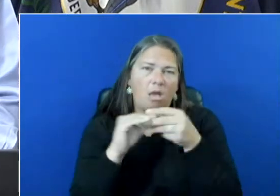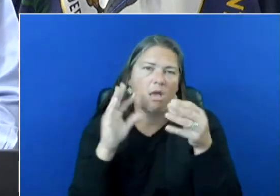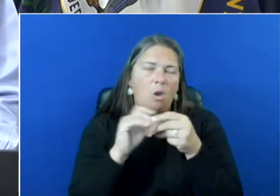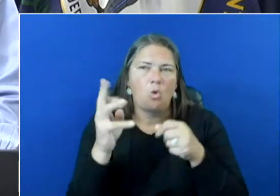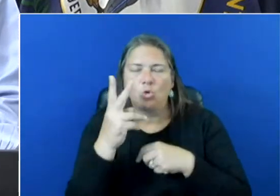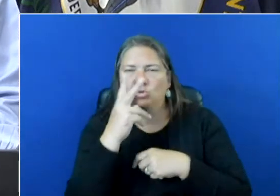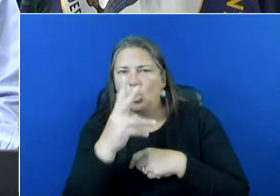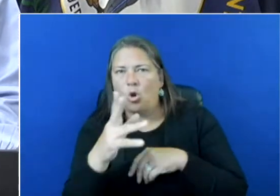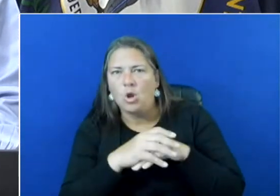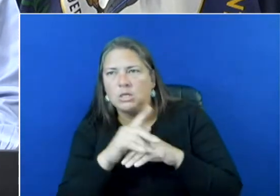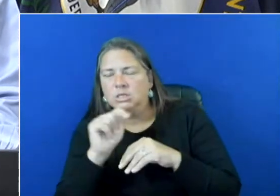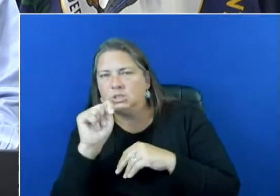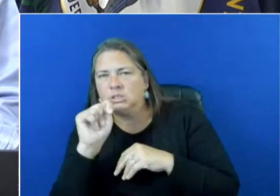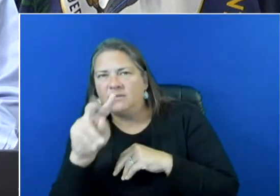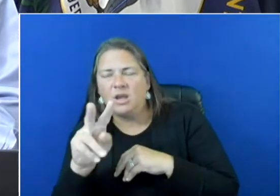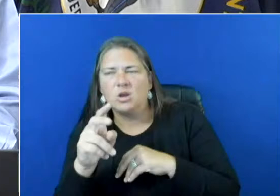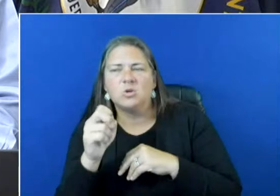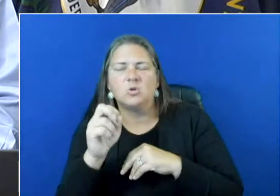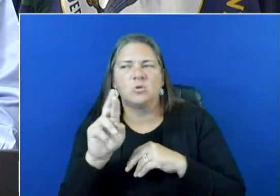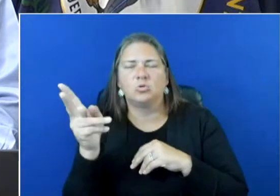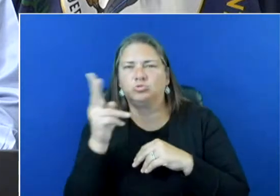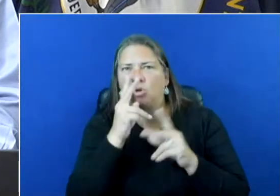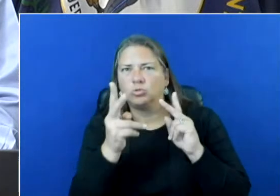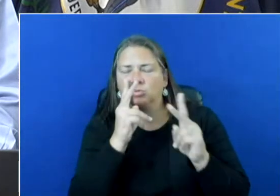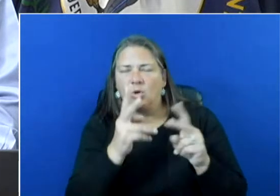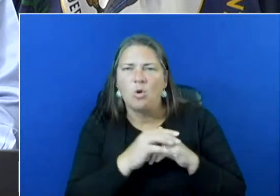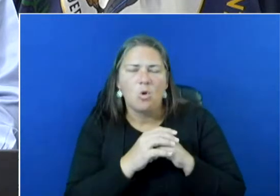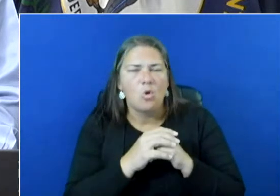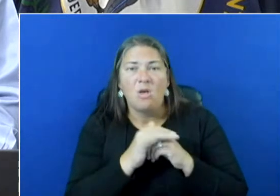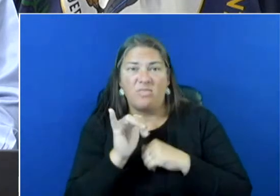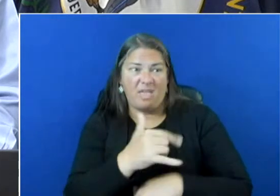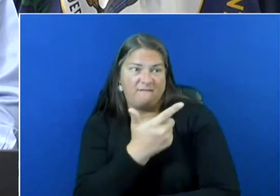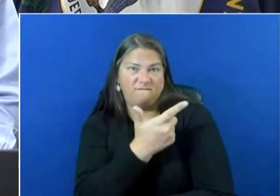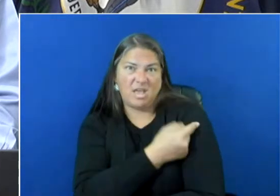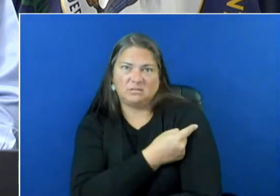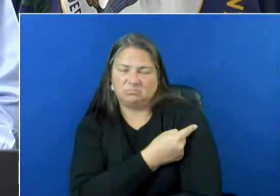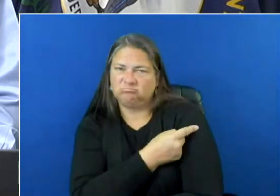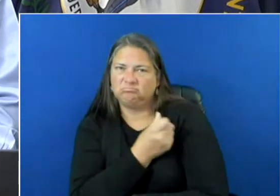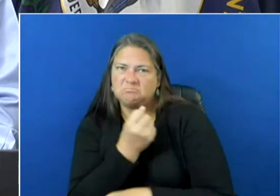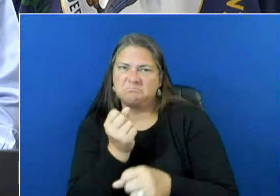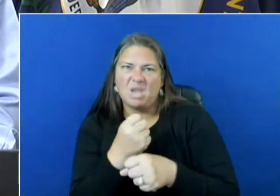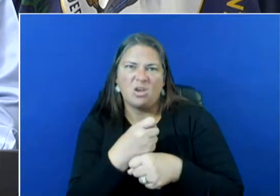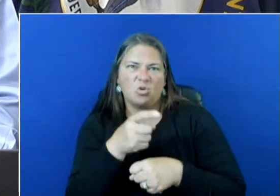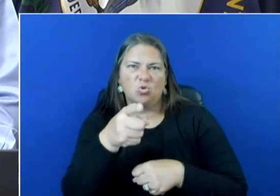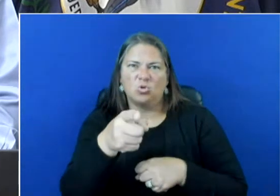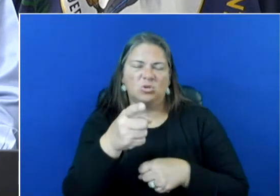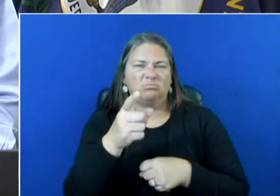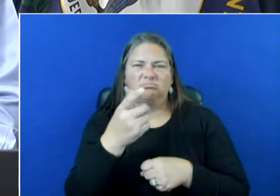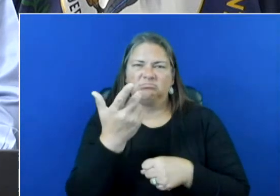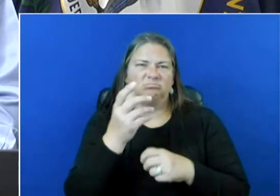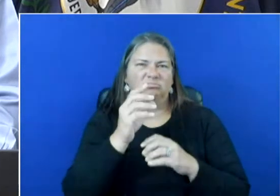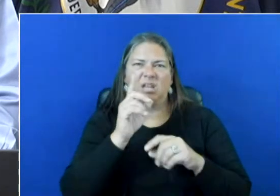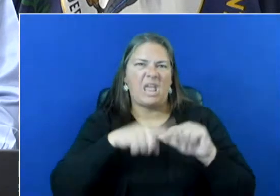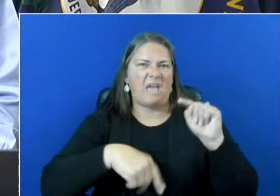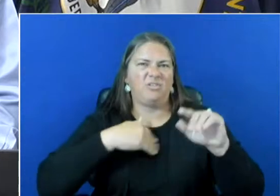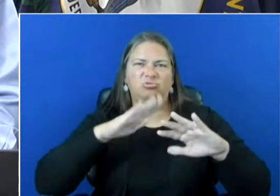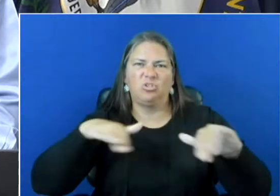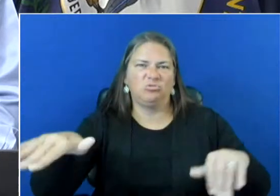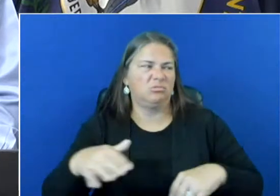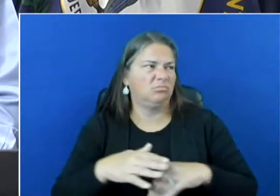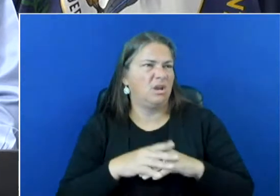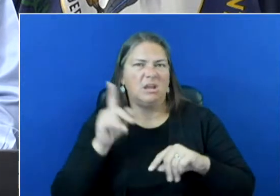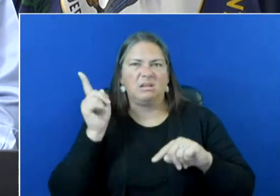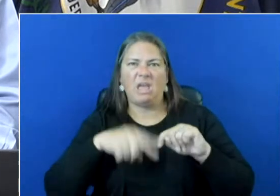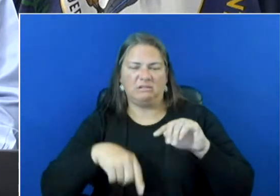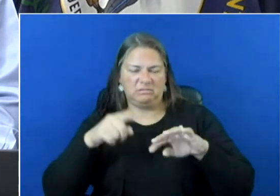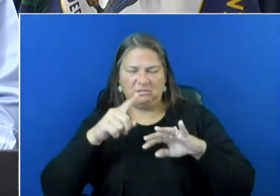cable news, that this vaccine can make them sterile. It doesn't. It absolutely doesn't.